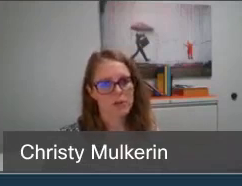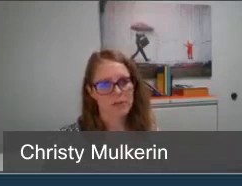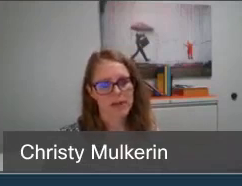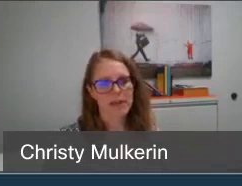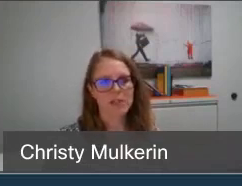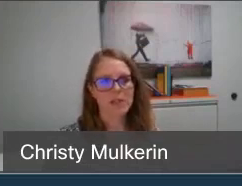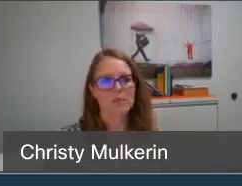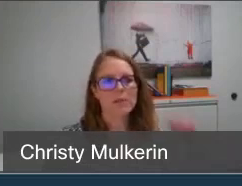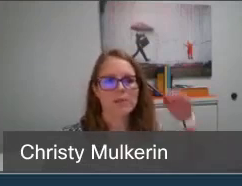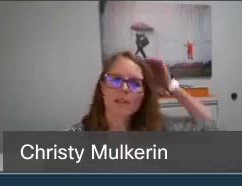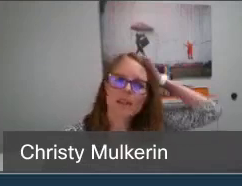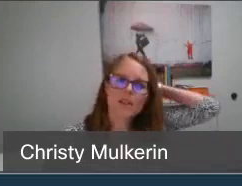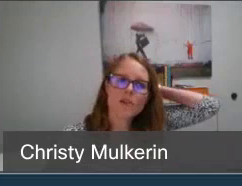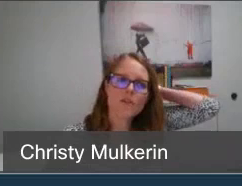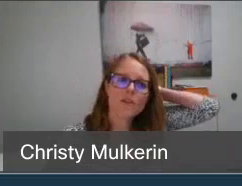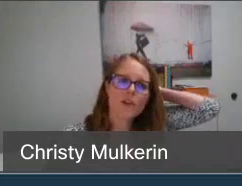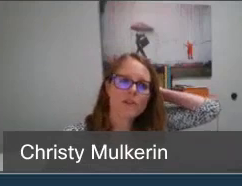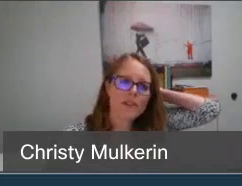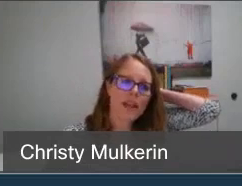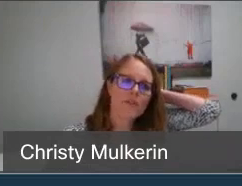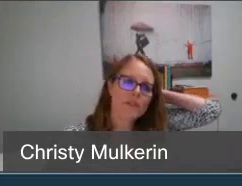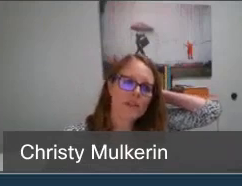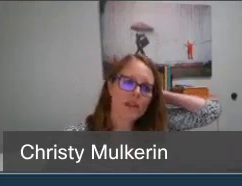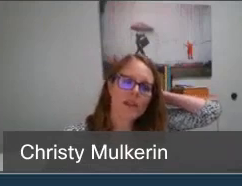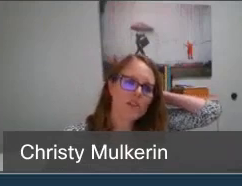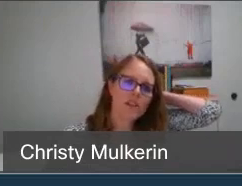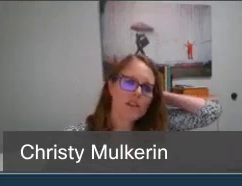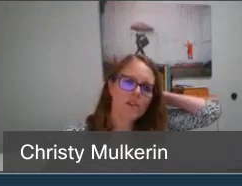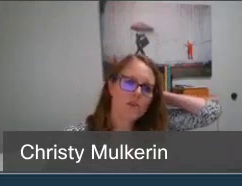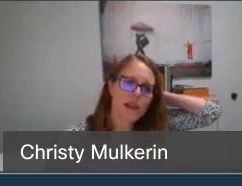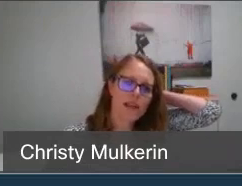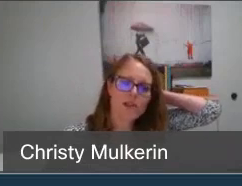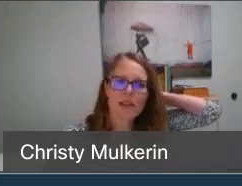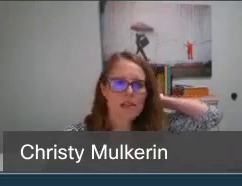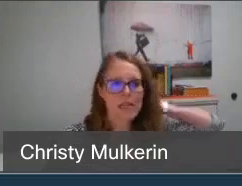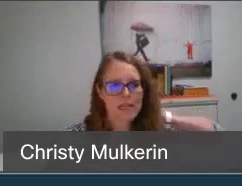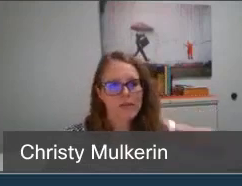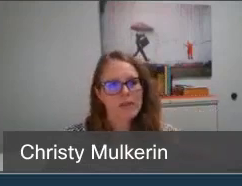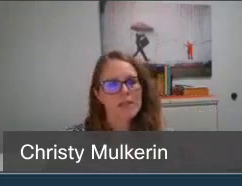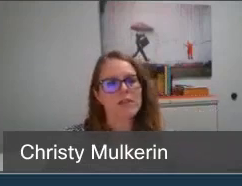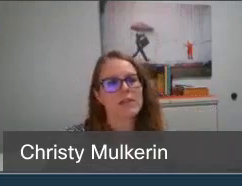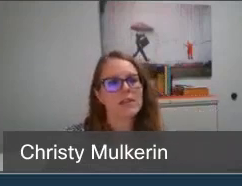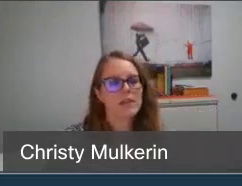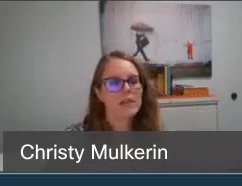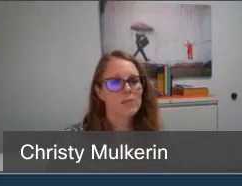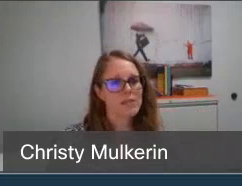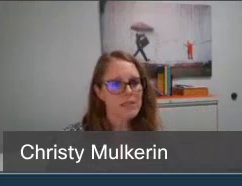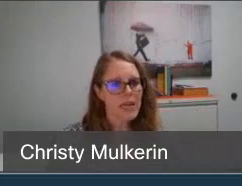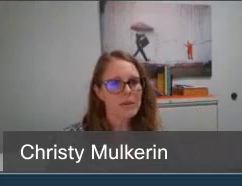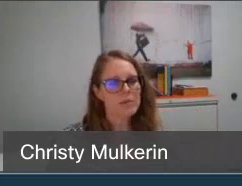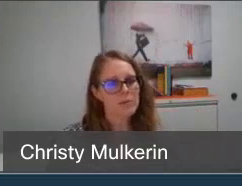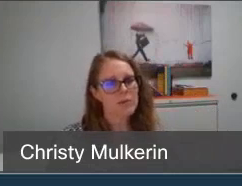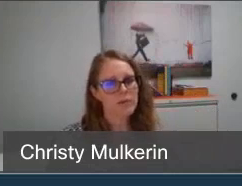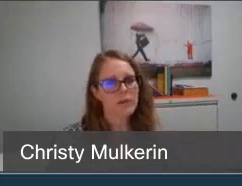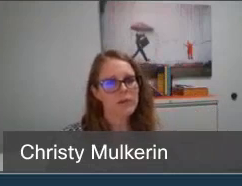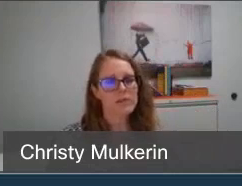there's a court-ordered medication, the person sort of knows that they have to take the medication either way, and so they end up taking it voluntarily. But